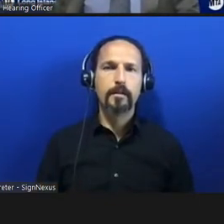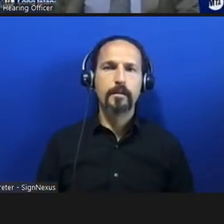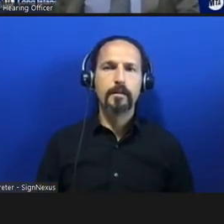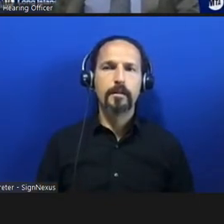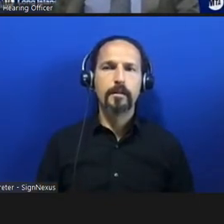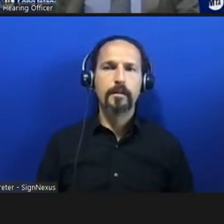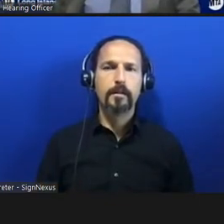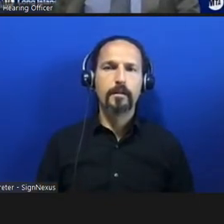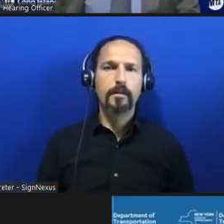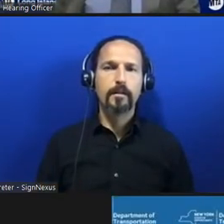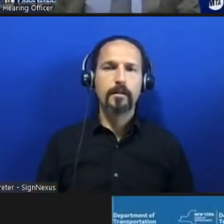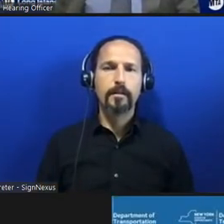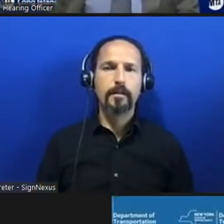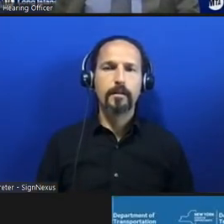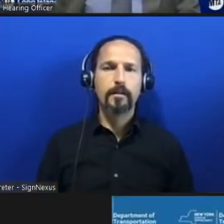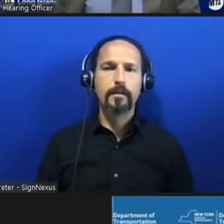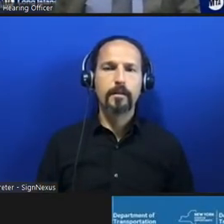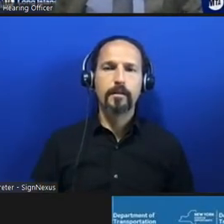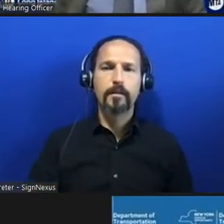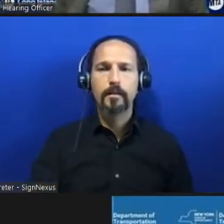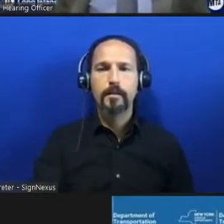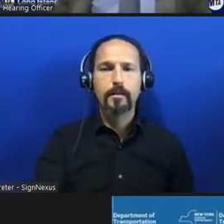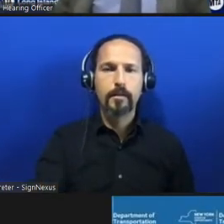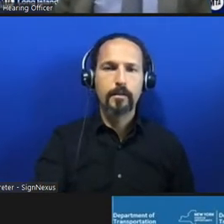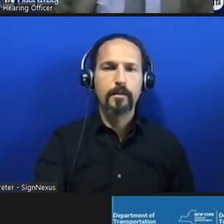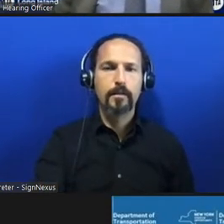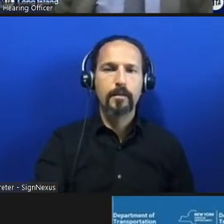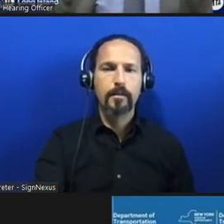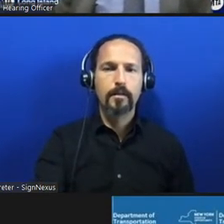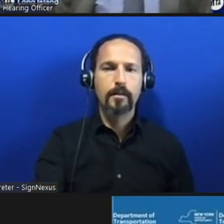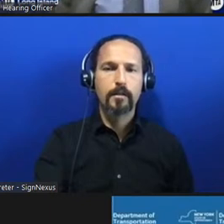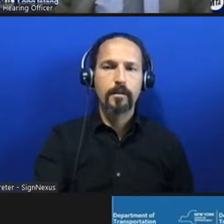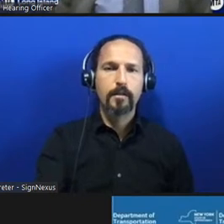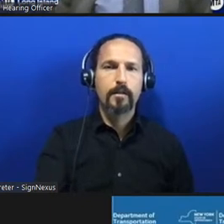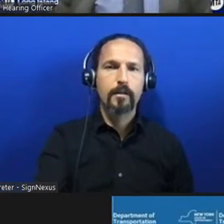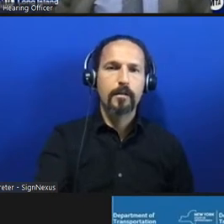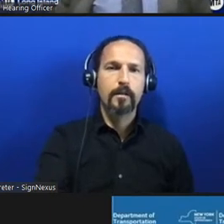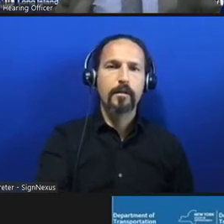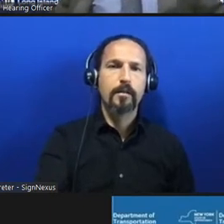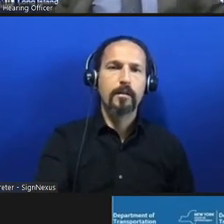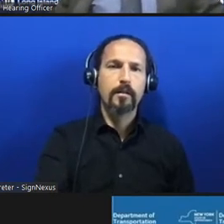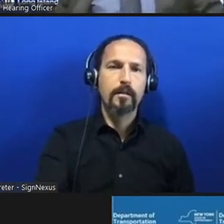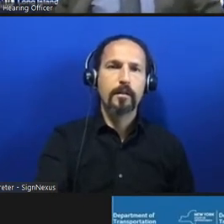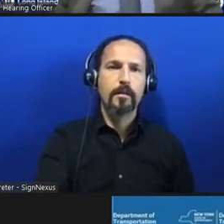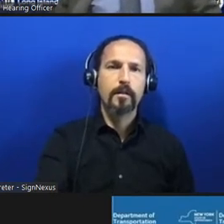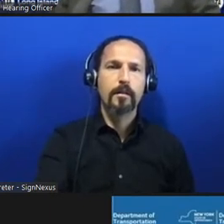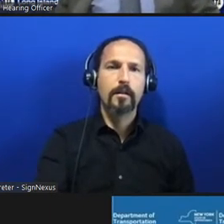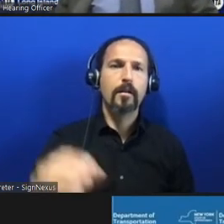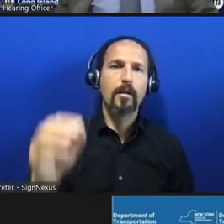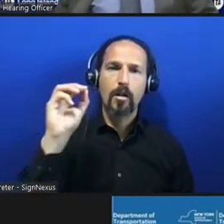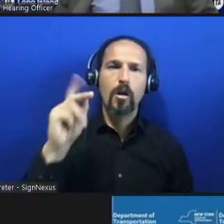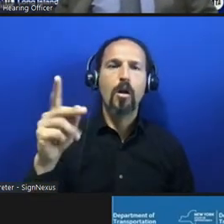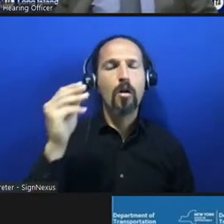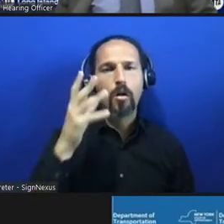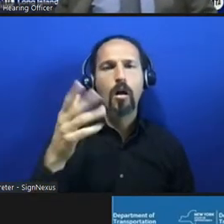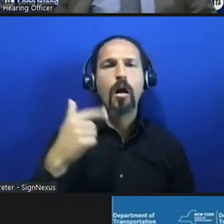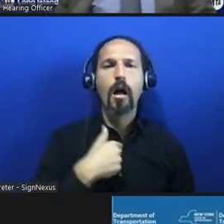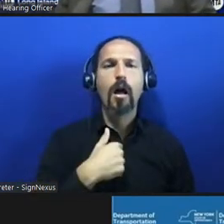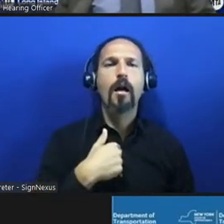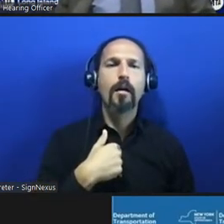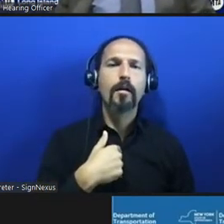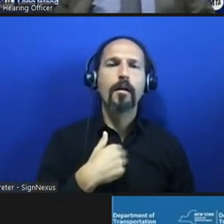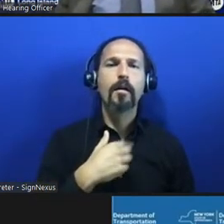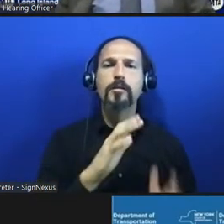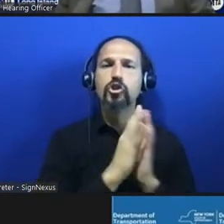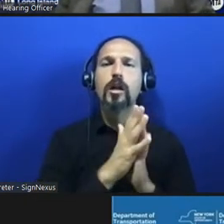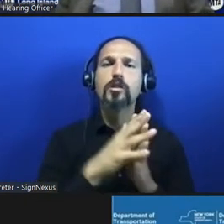all right okay I'm gonna start my video all right so I just want to say I'm a contestant I